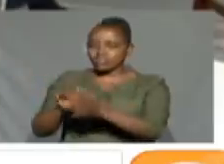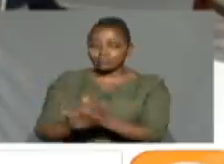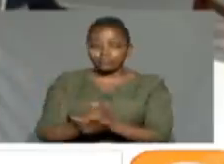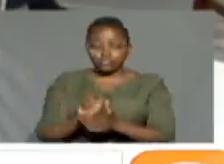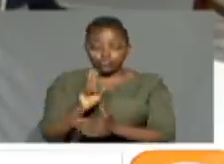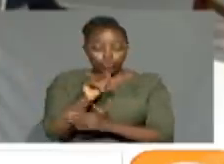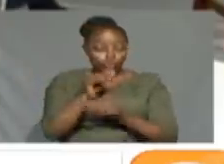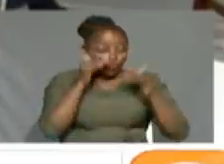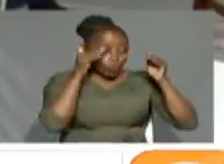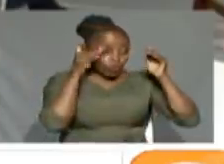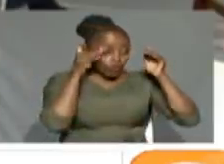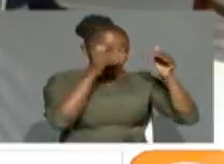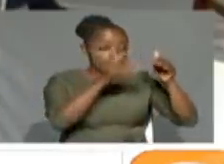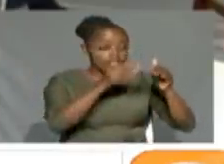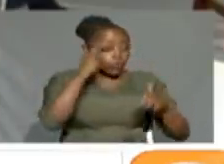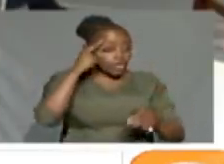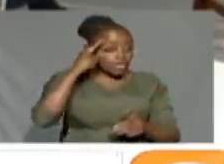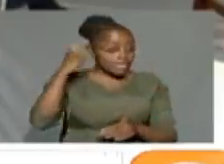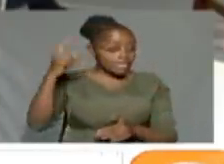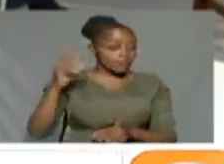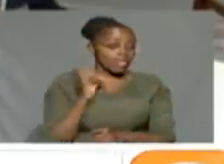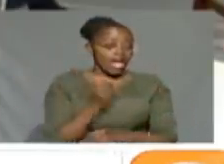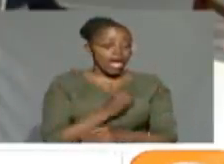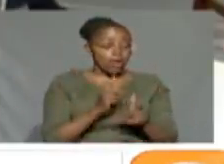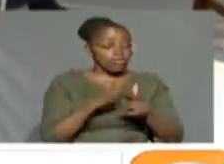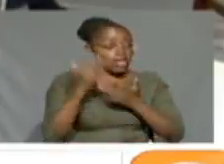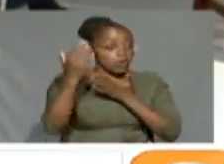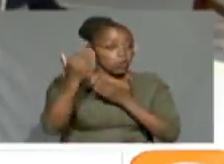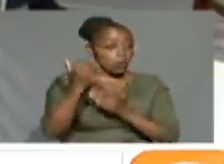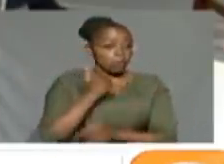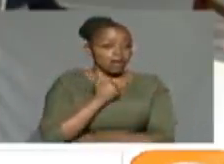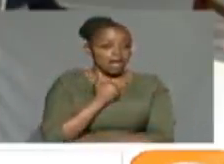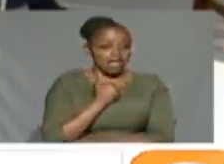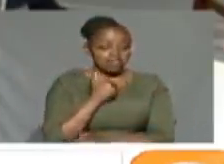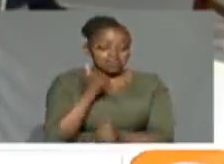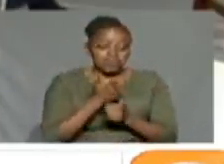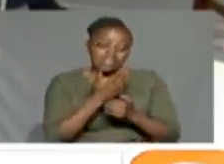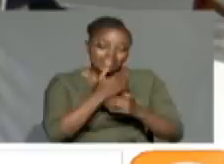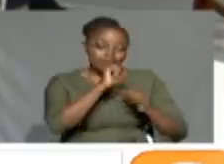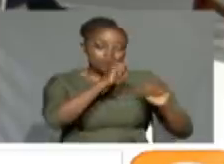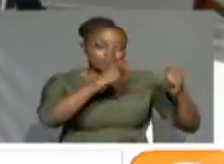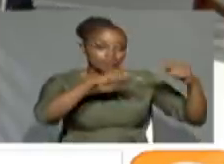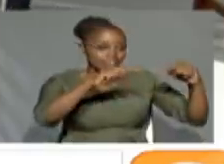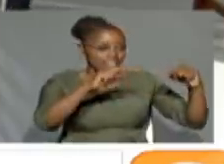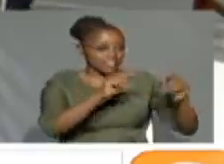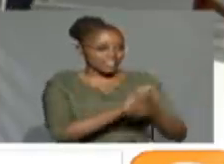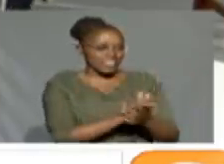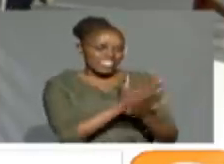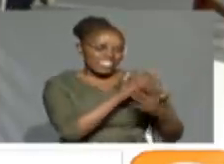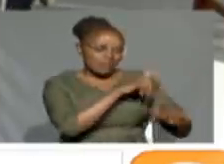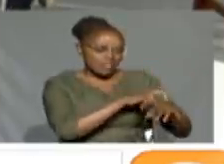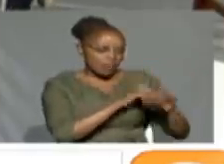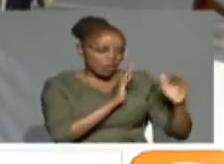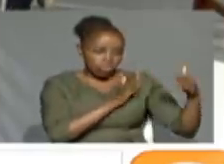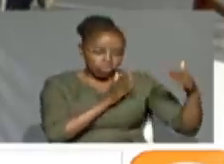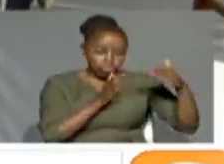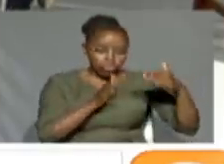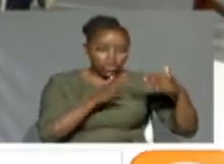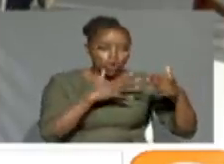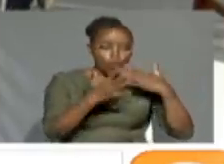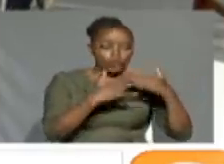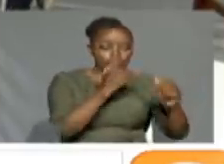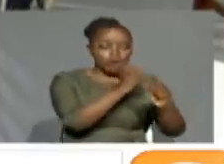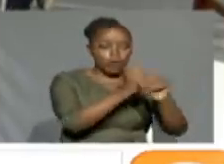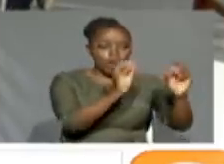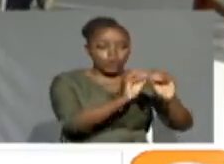on our dream and held to the hope that we had that we could make. Sometimes we get detracted by that which doesn't